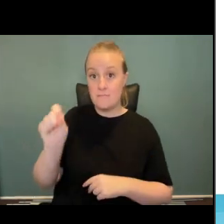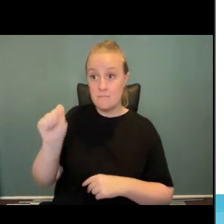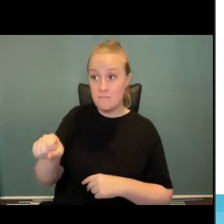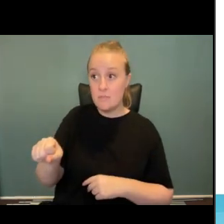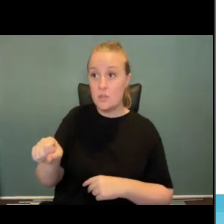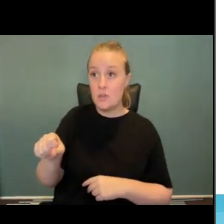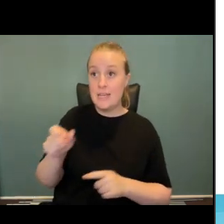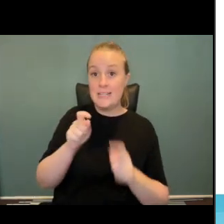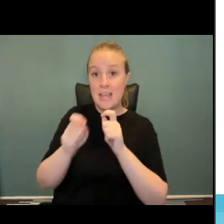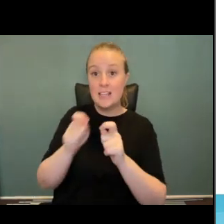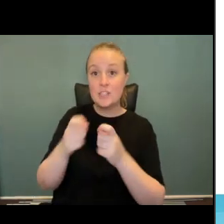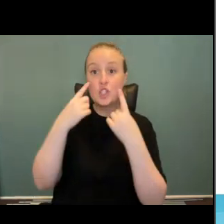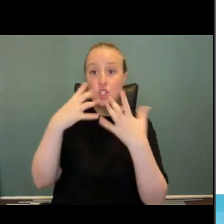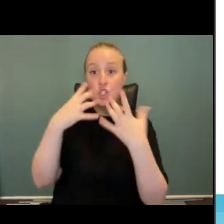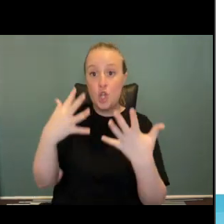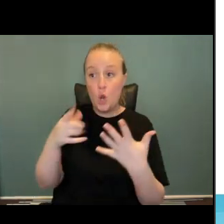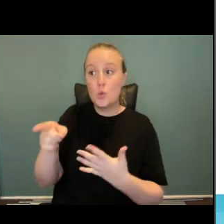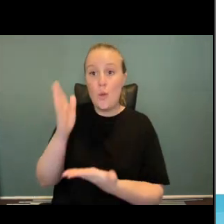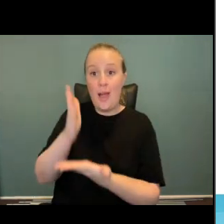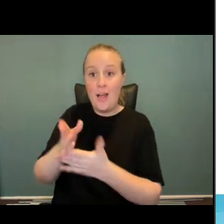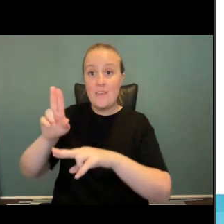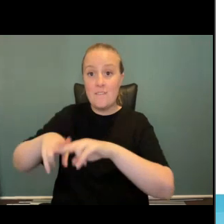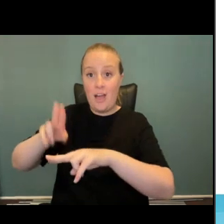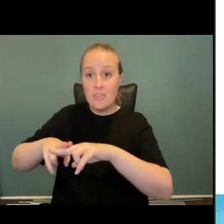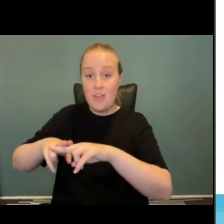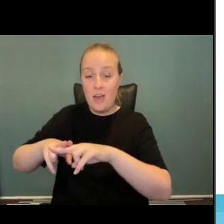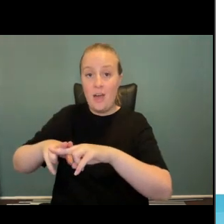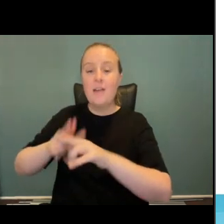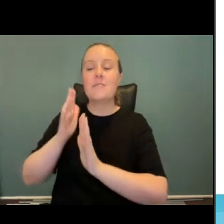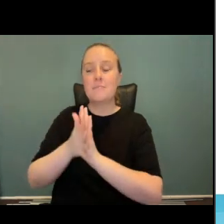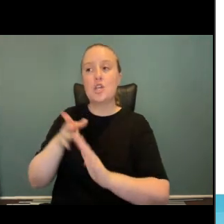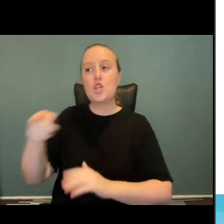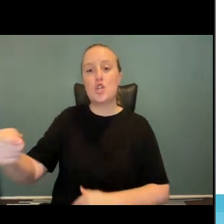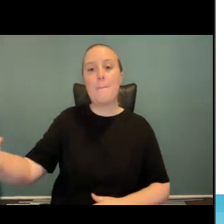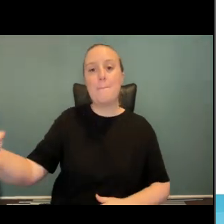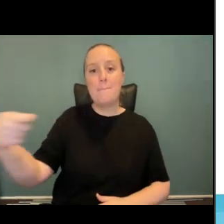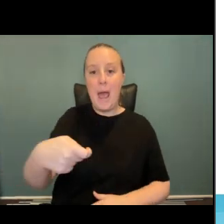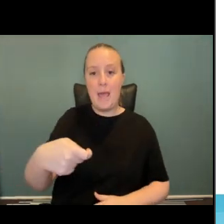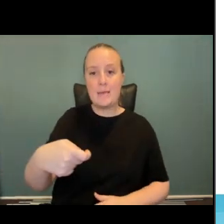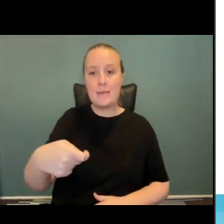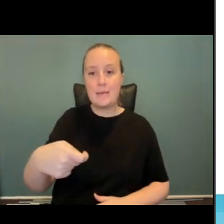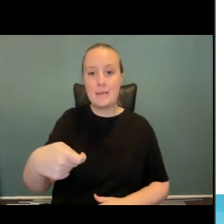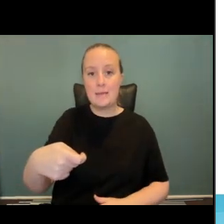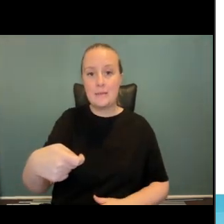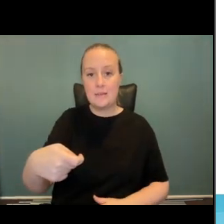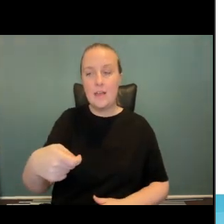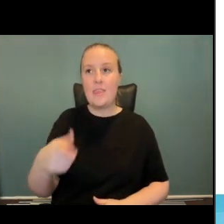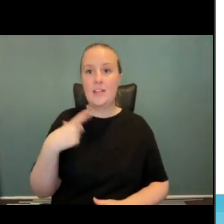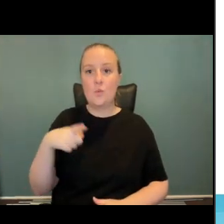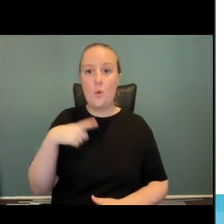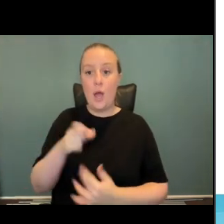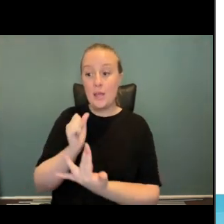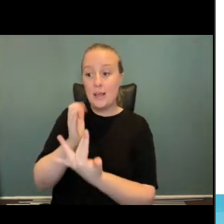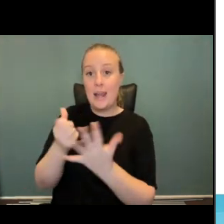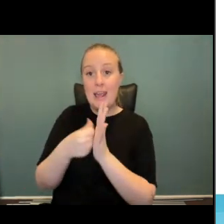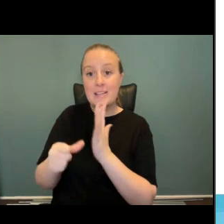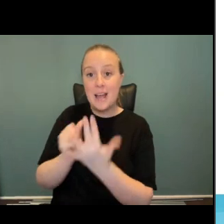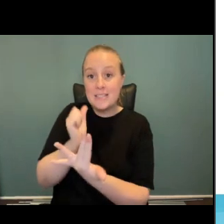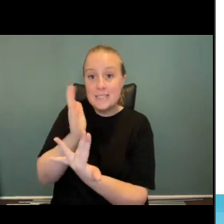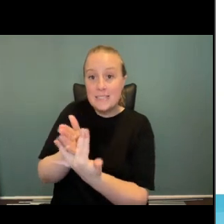and undertaking is, that we then ask that person to pay the cost of that. But in the first instance, Legal Aid will pay for